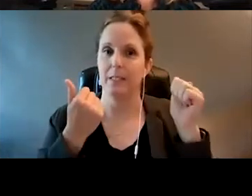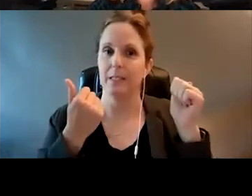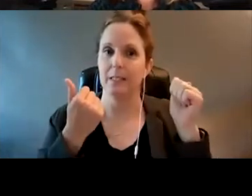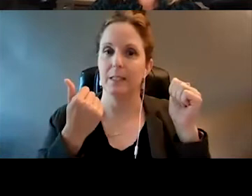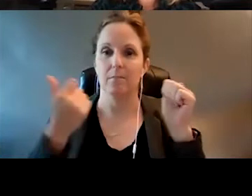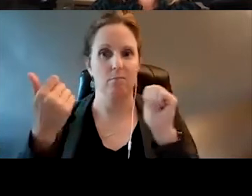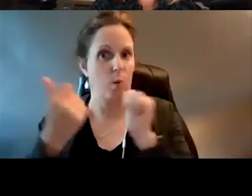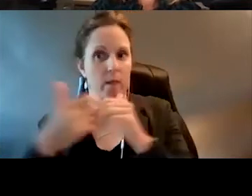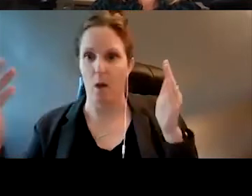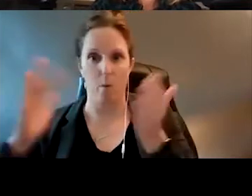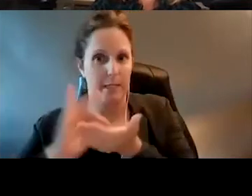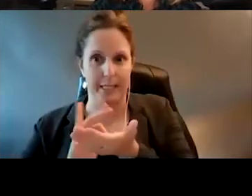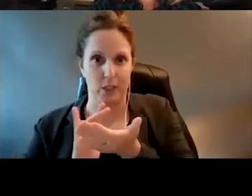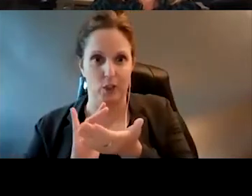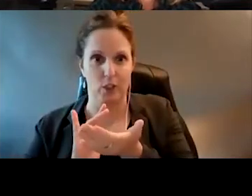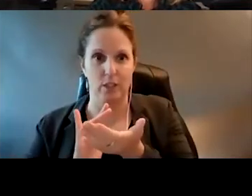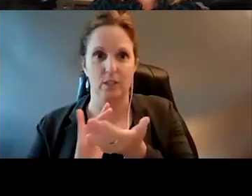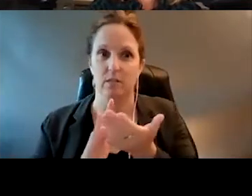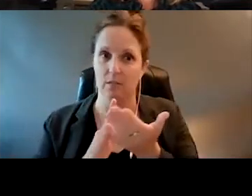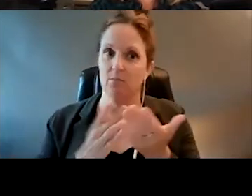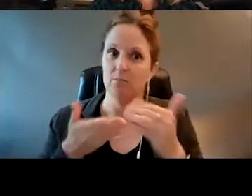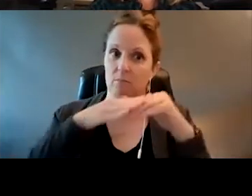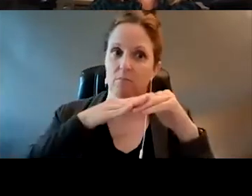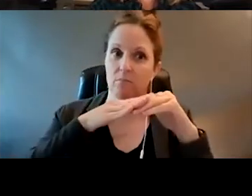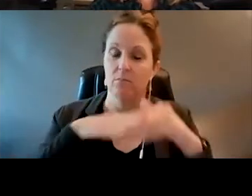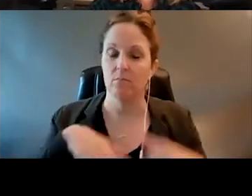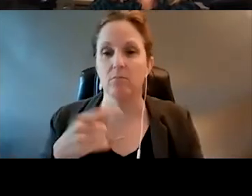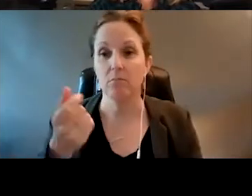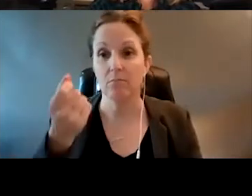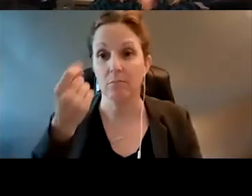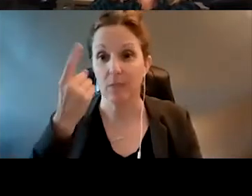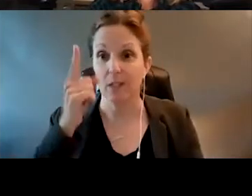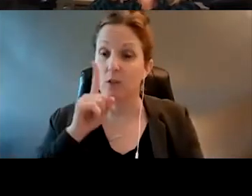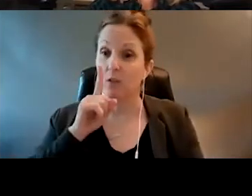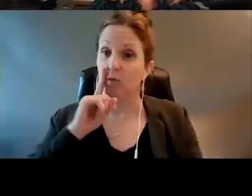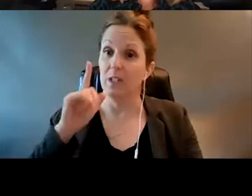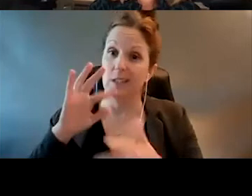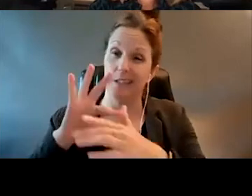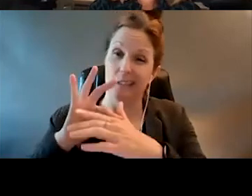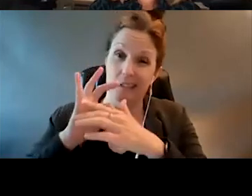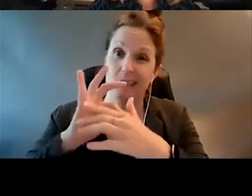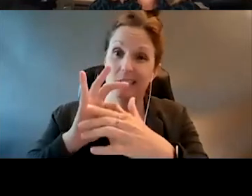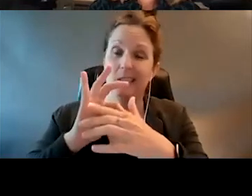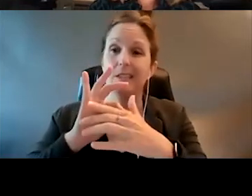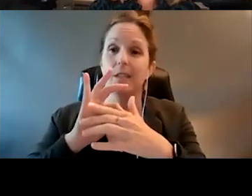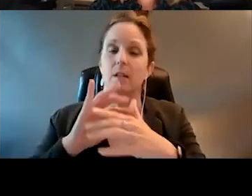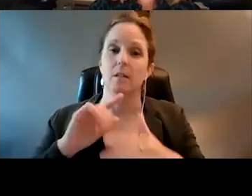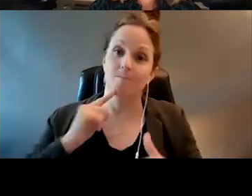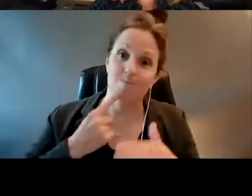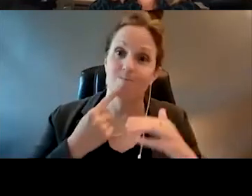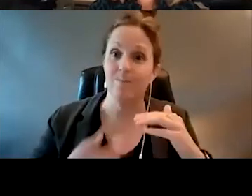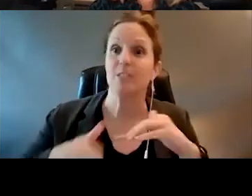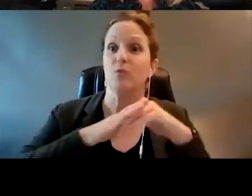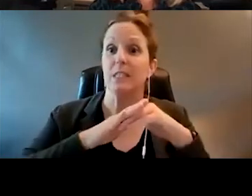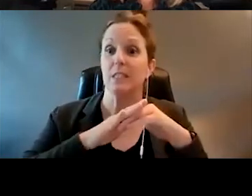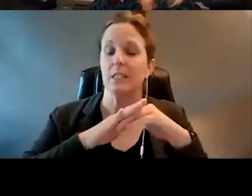here's what we see is adding the CHW did, on the borderline, increased odds of